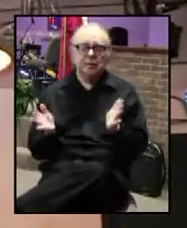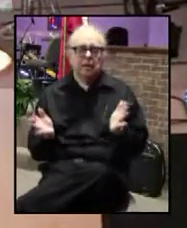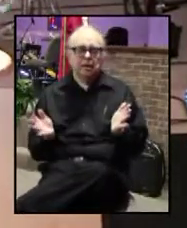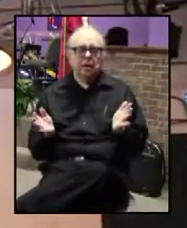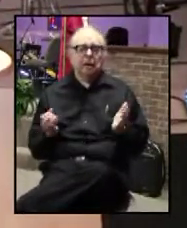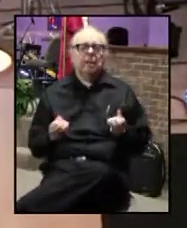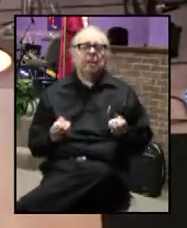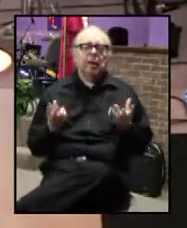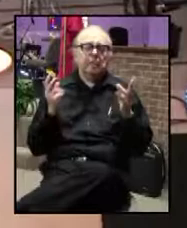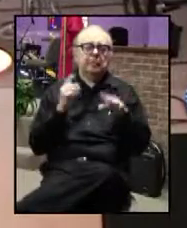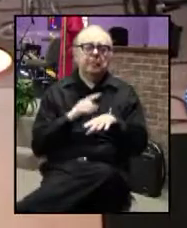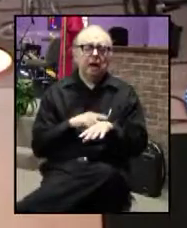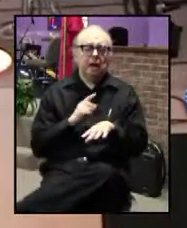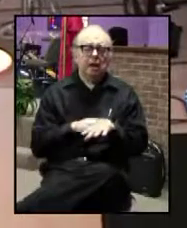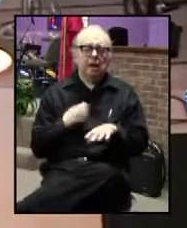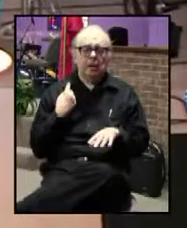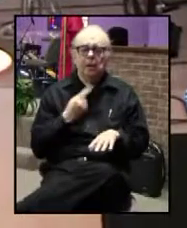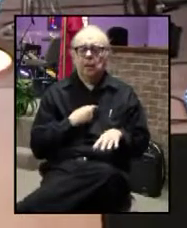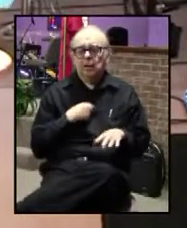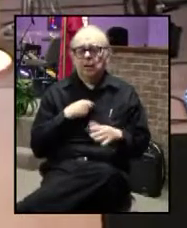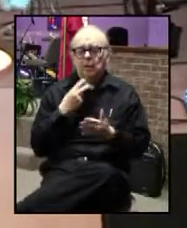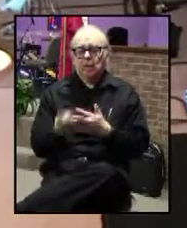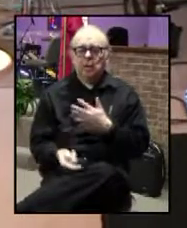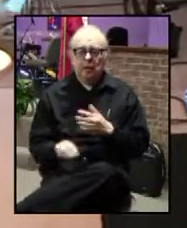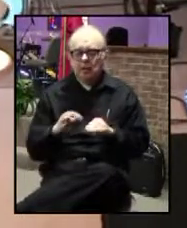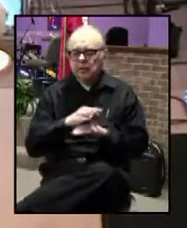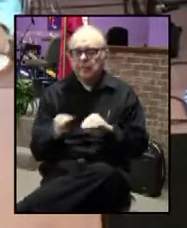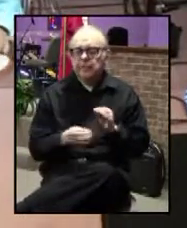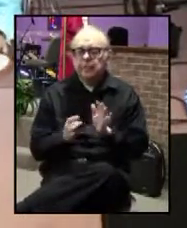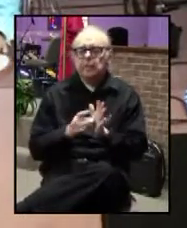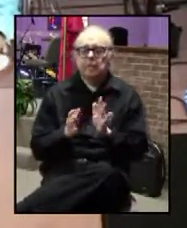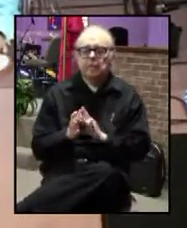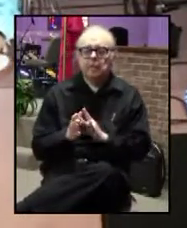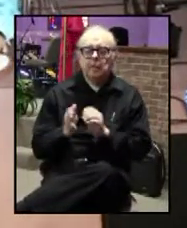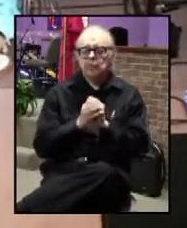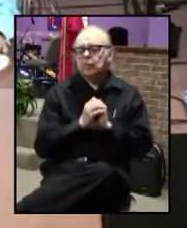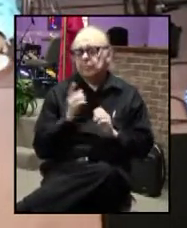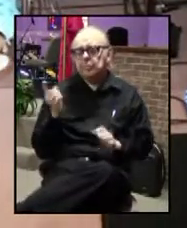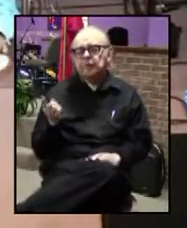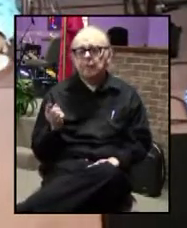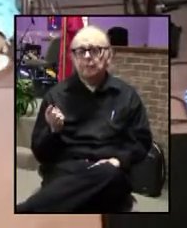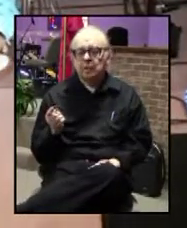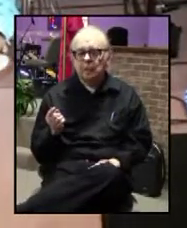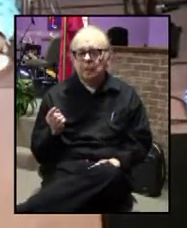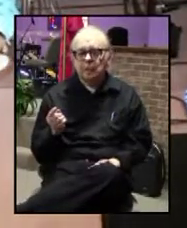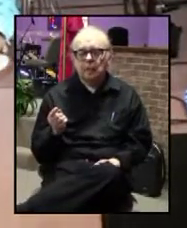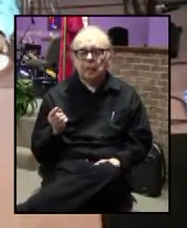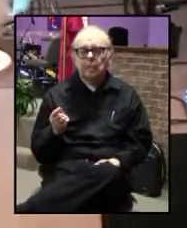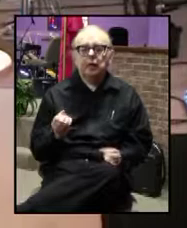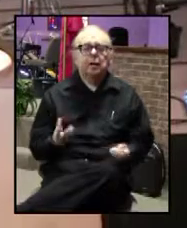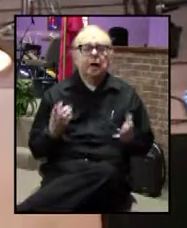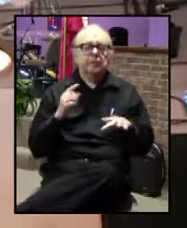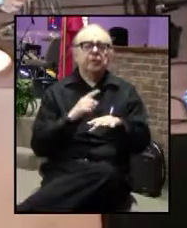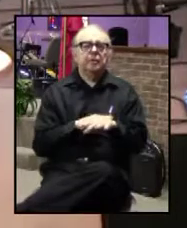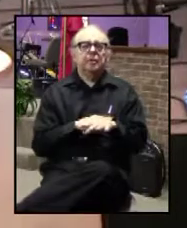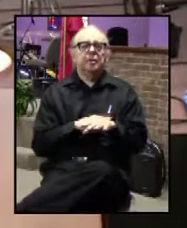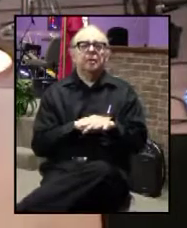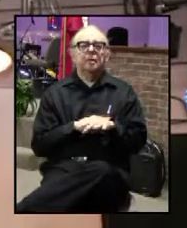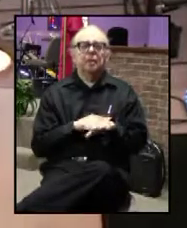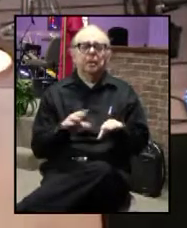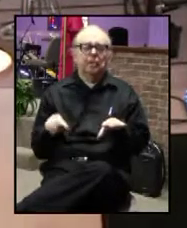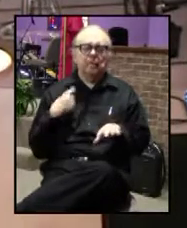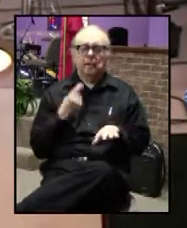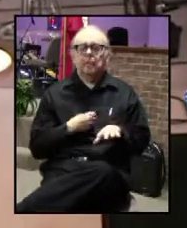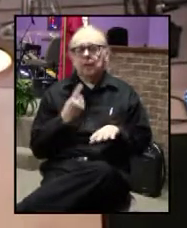How many times do we fall at the feet of Jesus worshiping him? How many times do